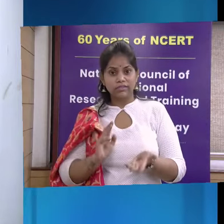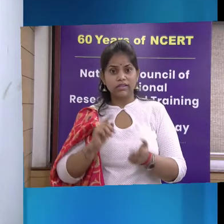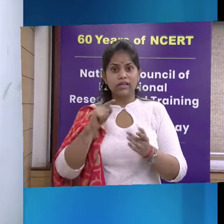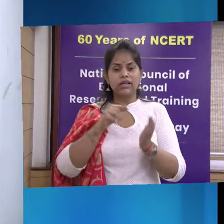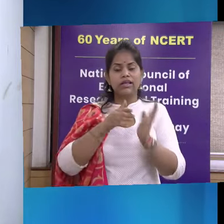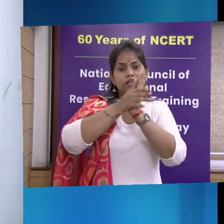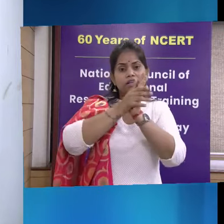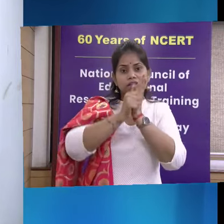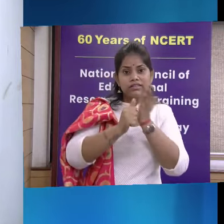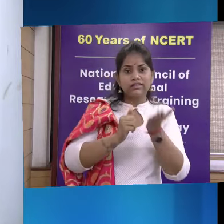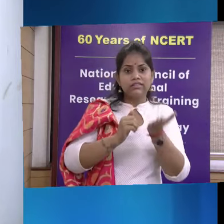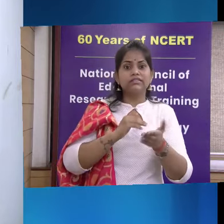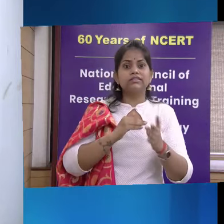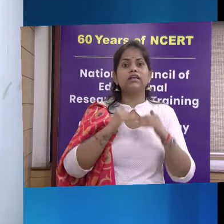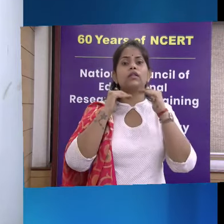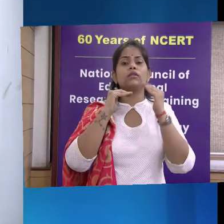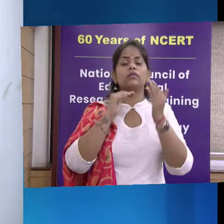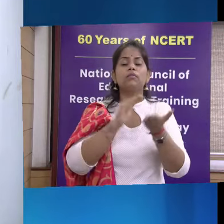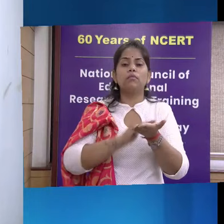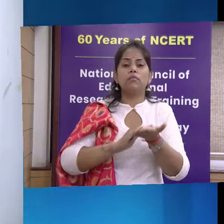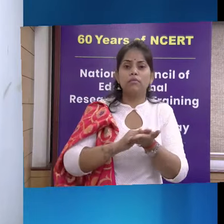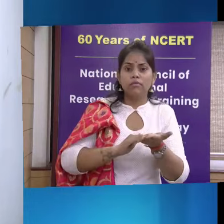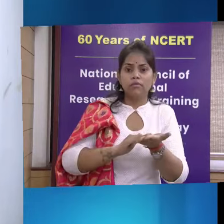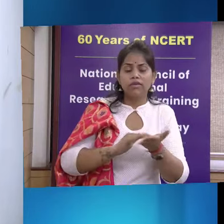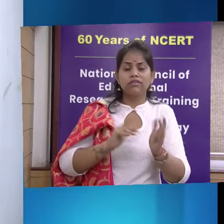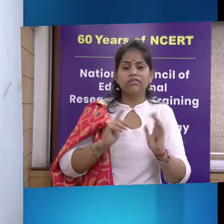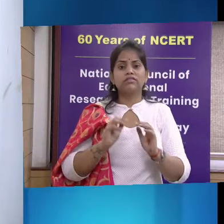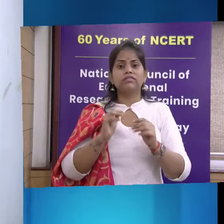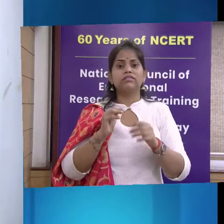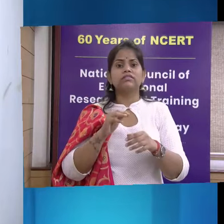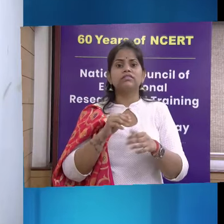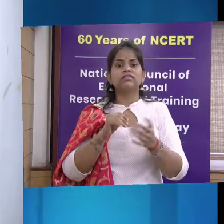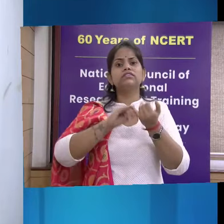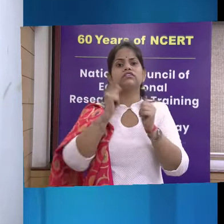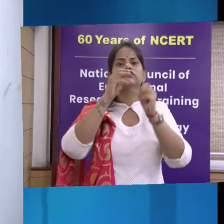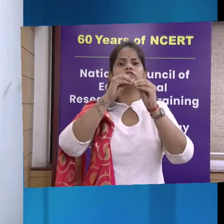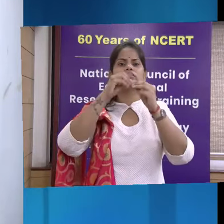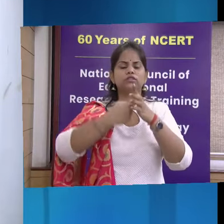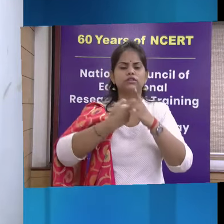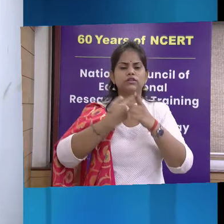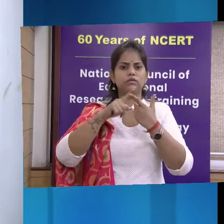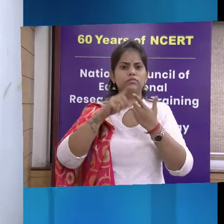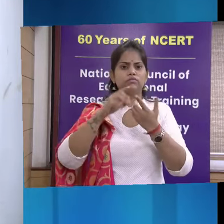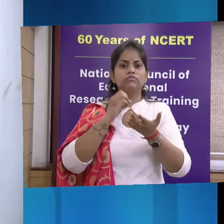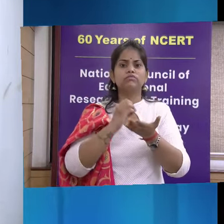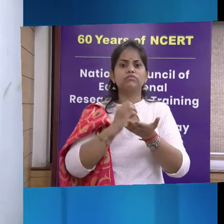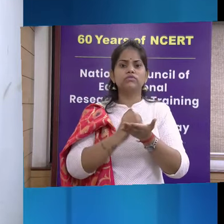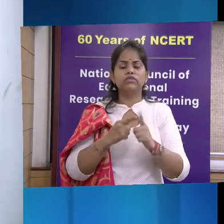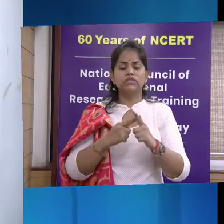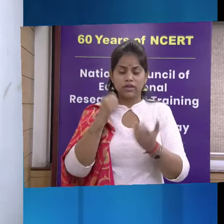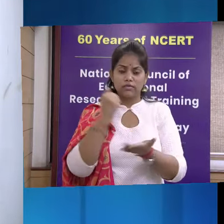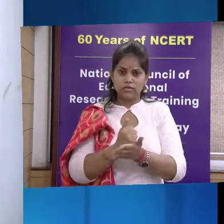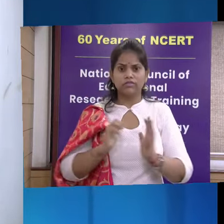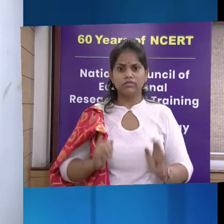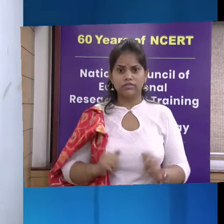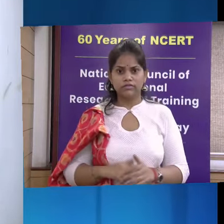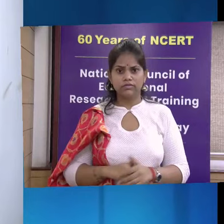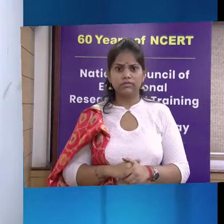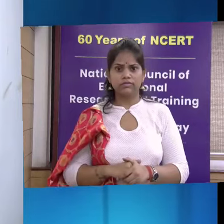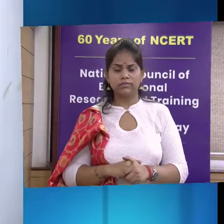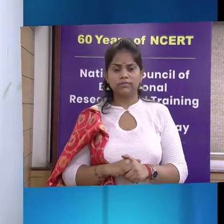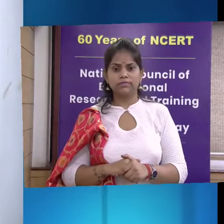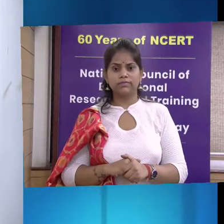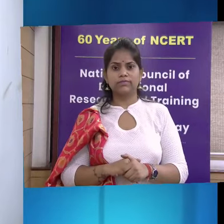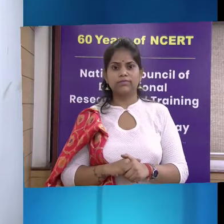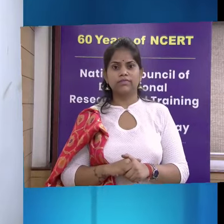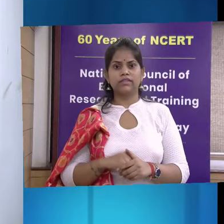skill-based subject along with the academic subjects. He was in favor of education system in